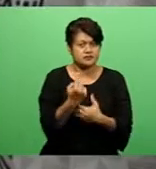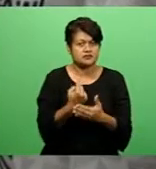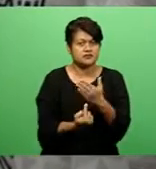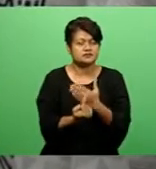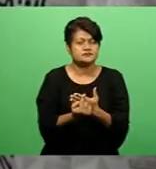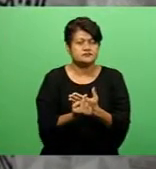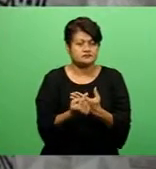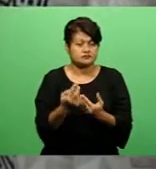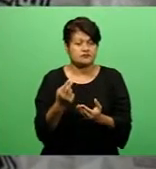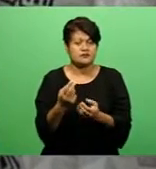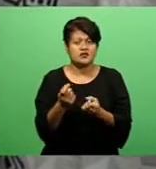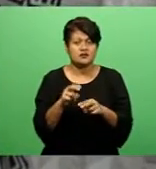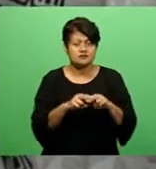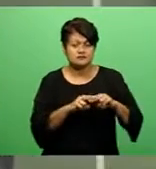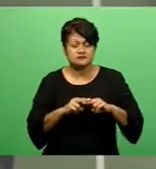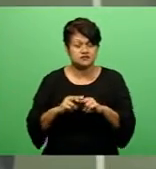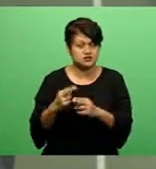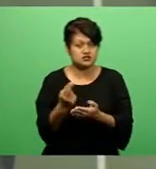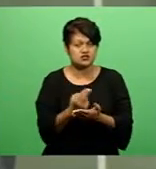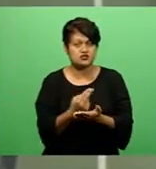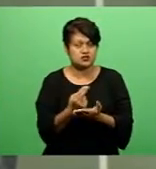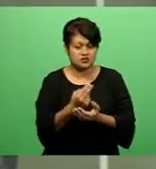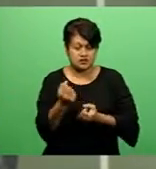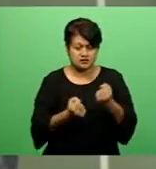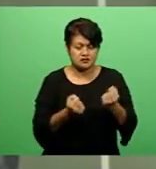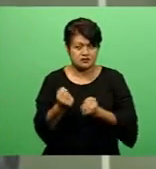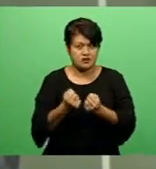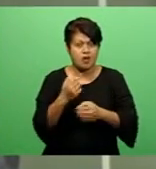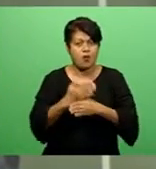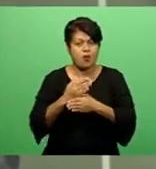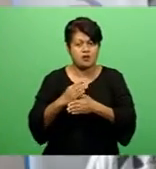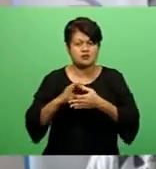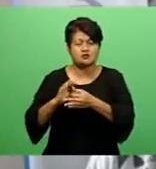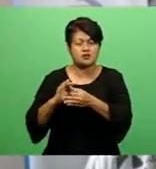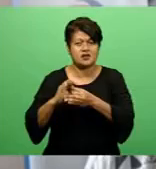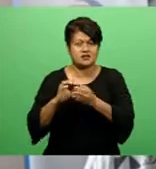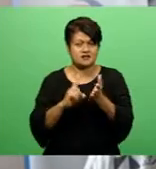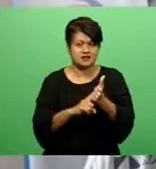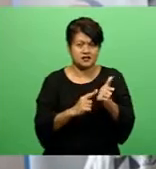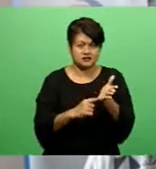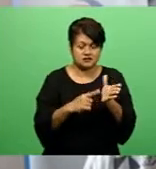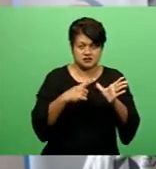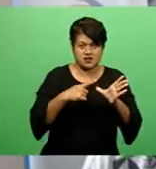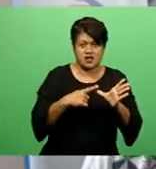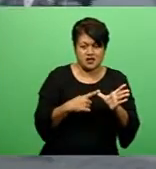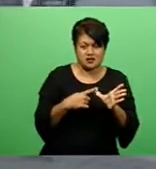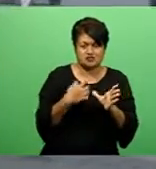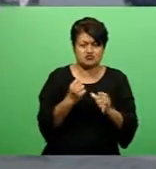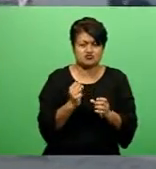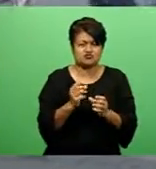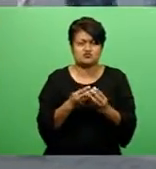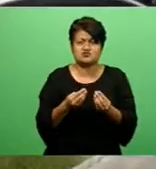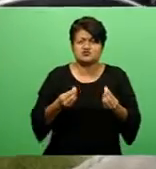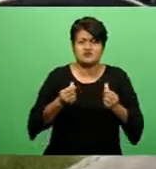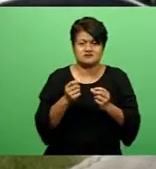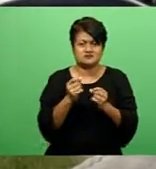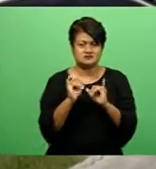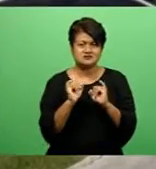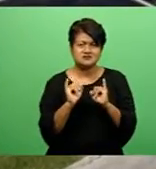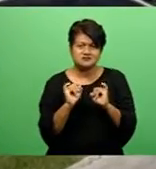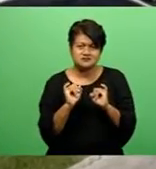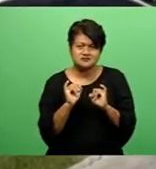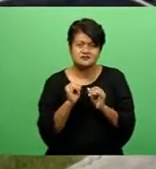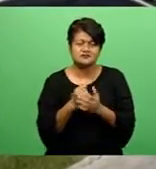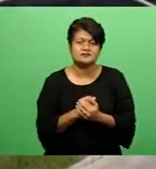Fiji Rental Car Association is working with the LTA to counter the issue. We have formed a partnership with the NTA where we